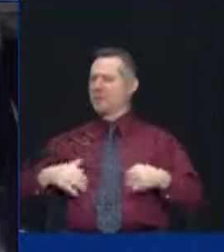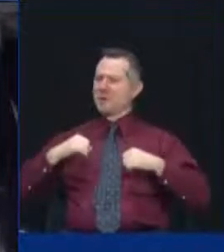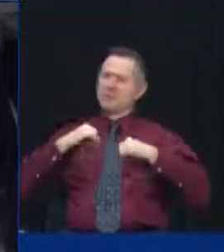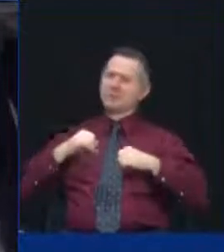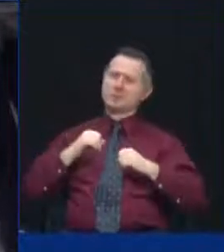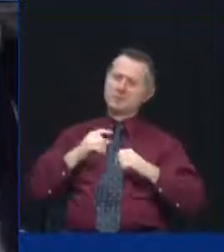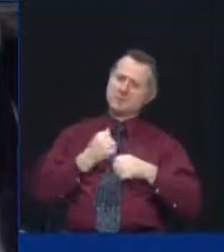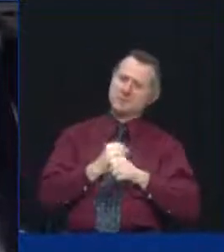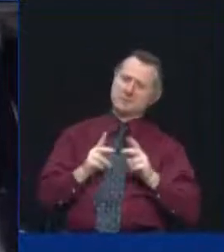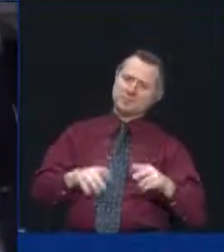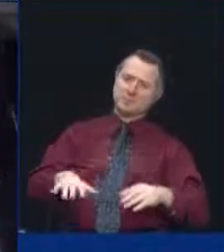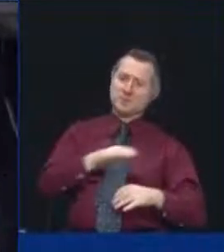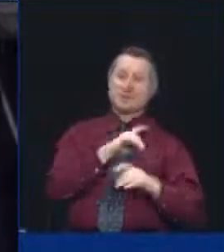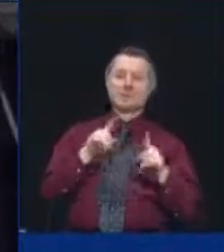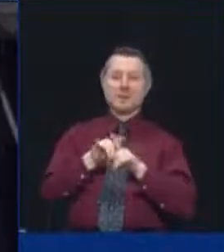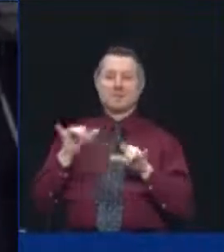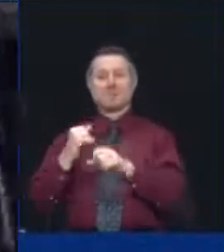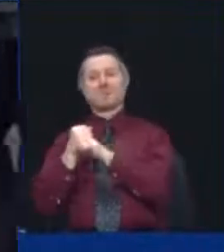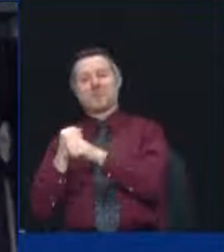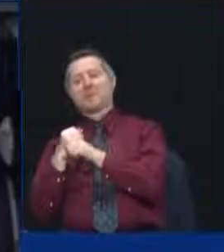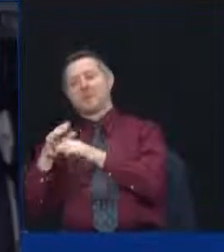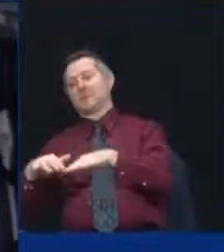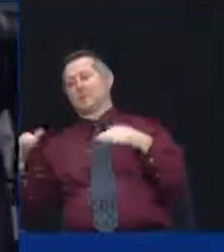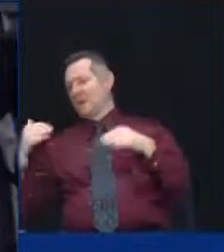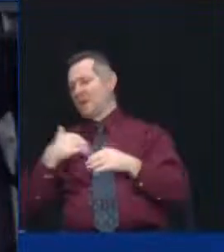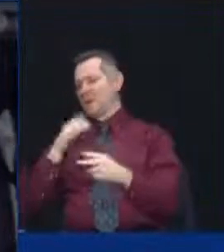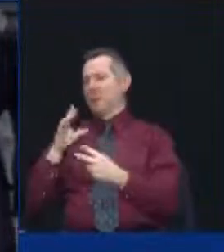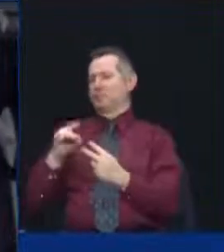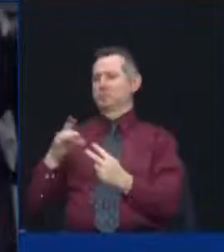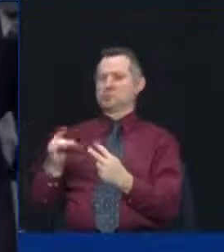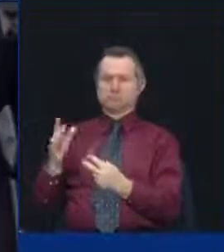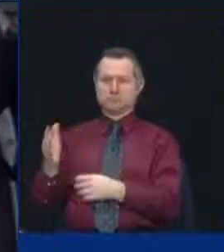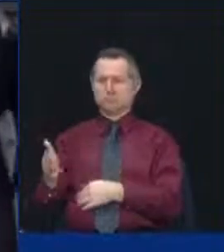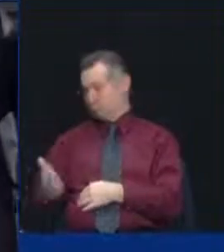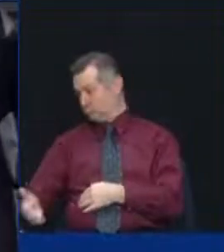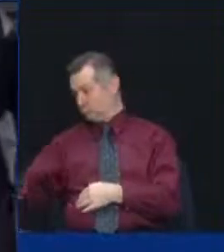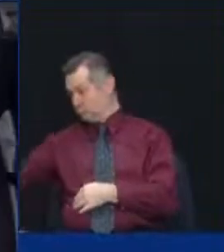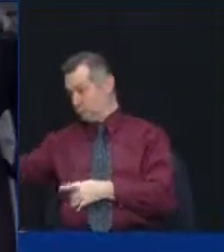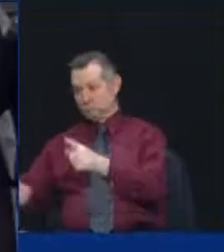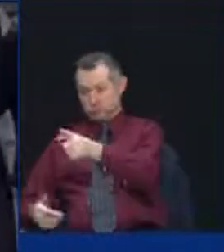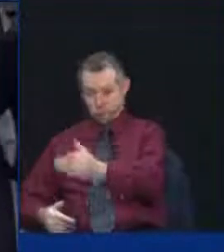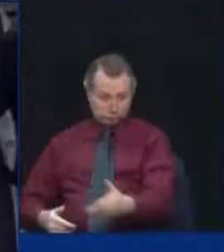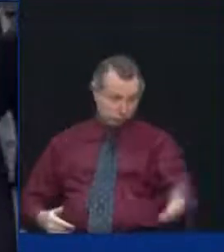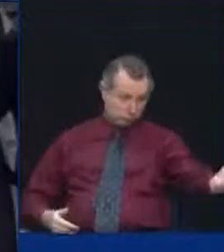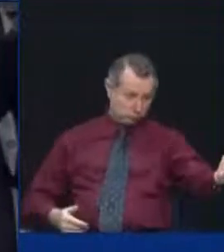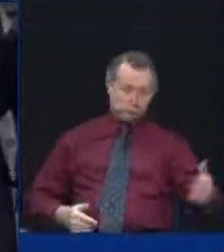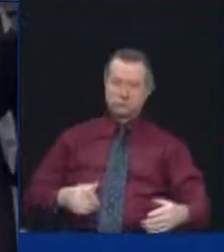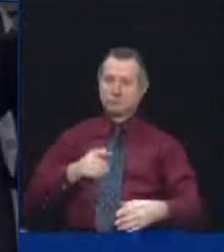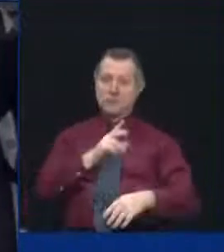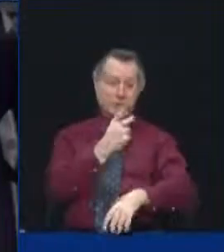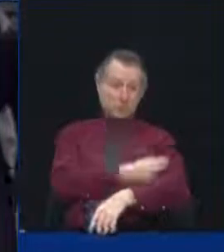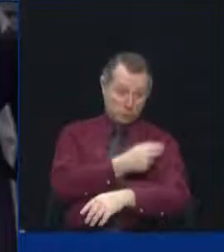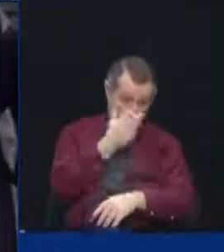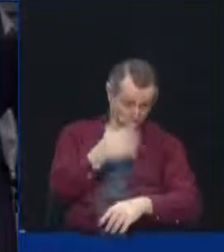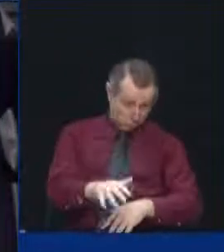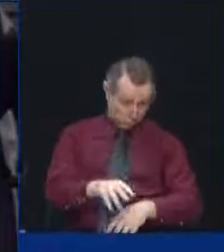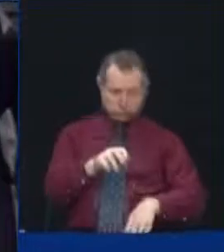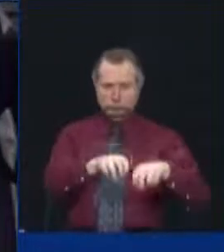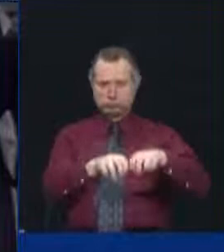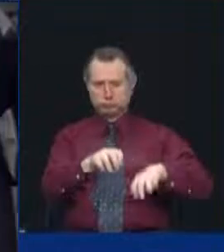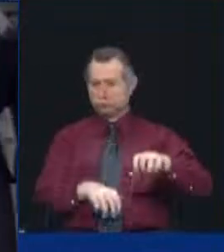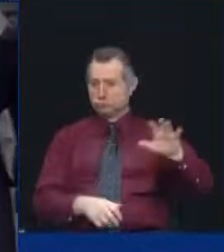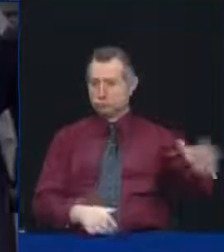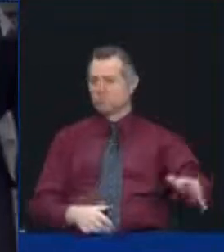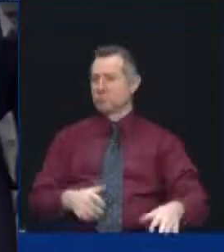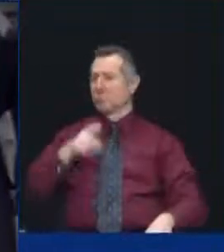the stadiums. There's the option. You can be in an unvaccinated section, not have to wear a test, not have to take a